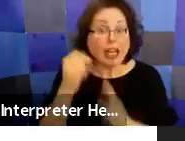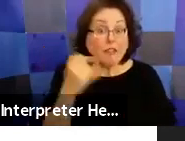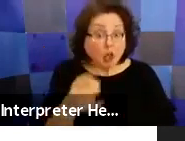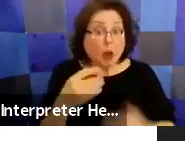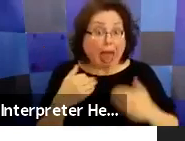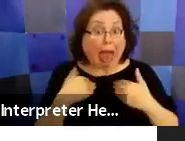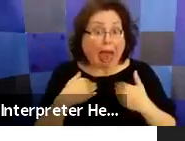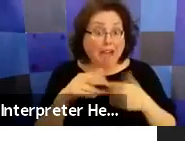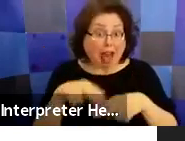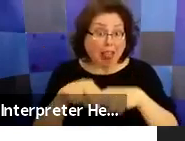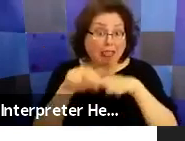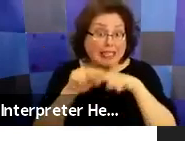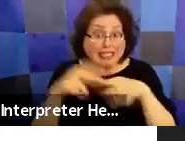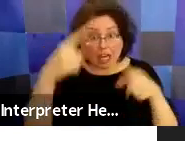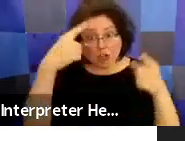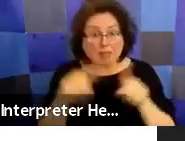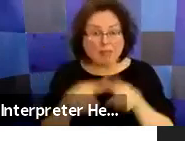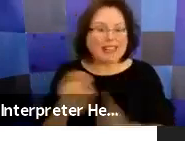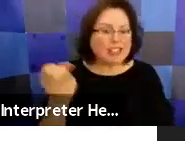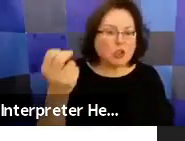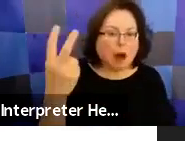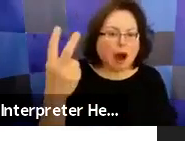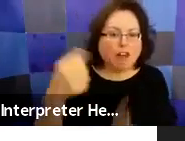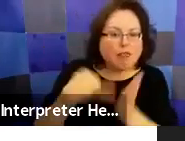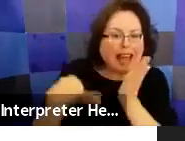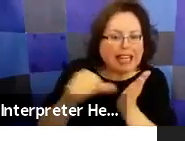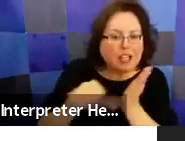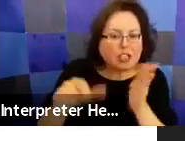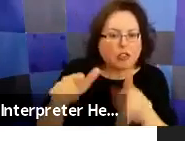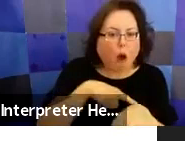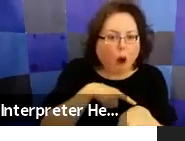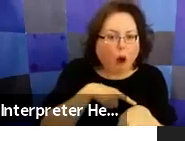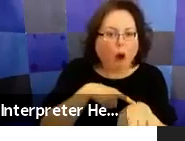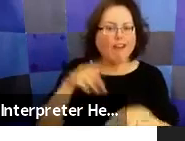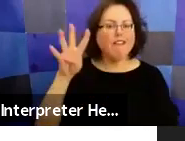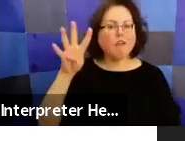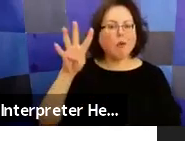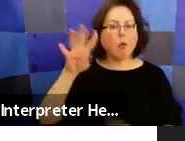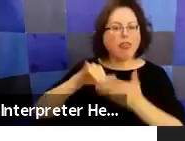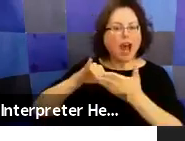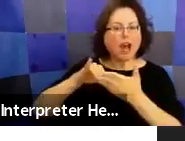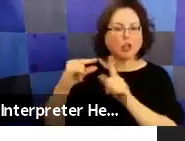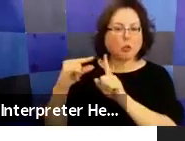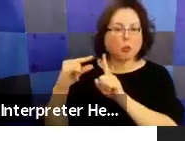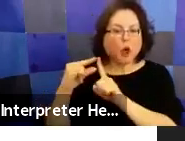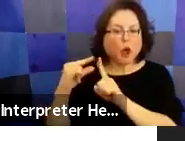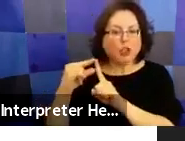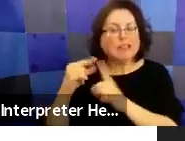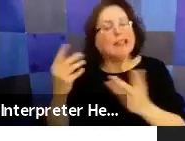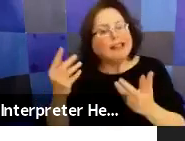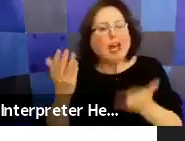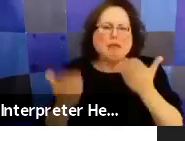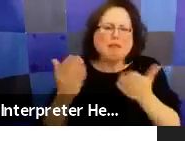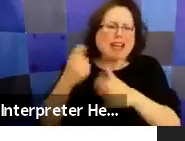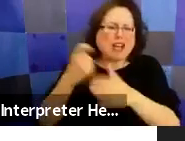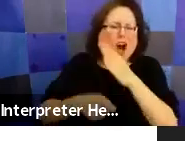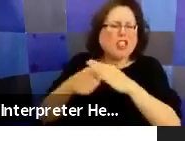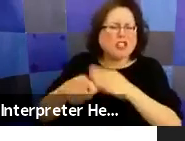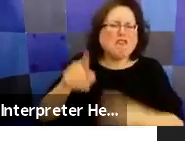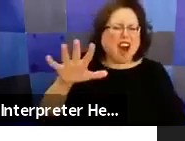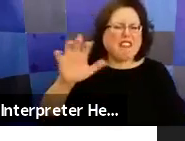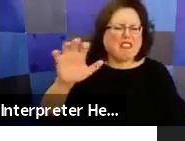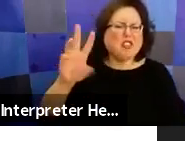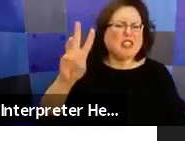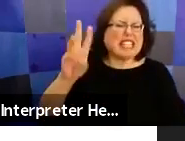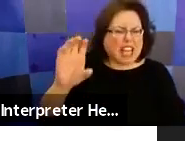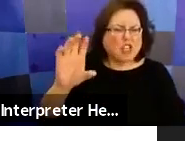is, you know, 12 pages long and maybe 4,000 words, you know, it may cost you $500 or $600